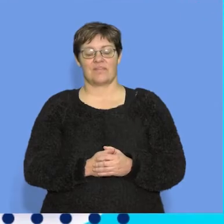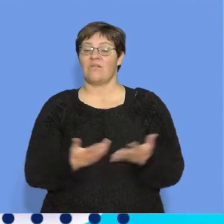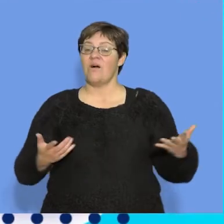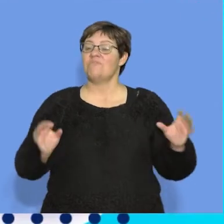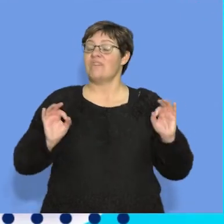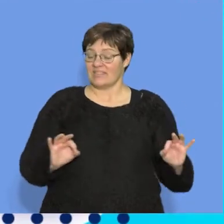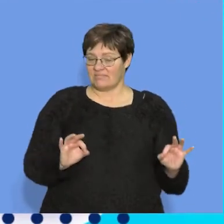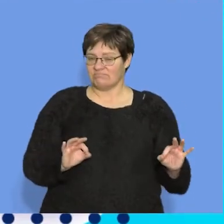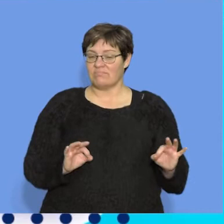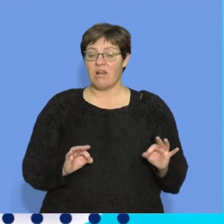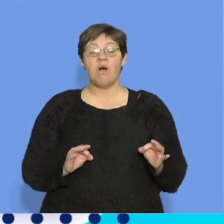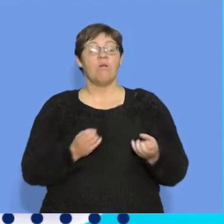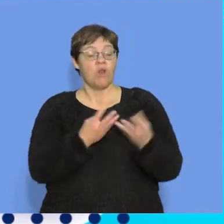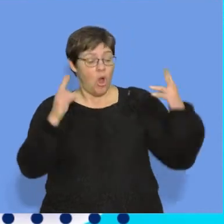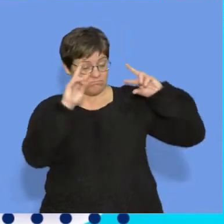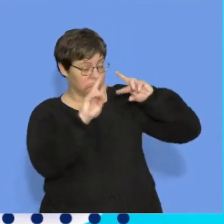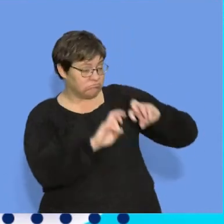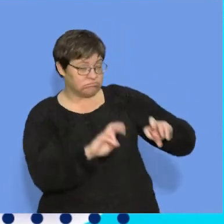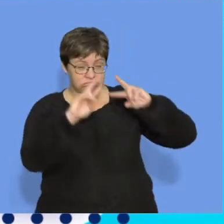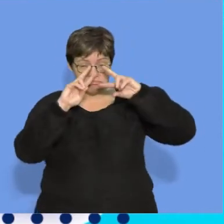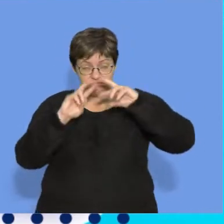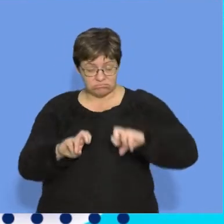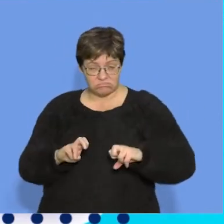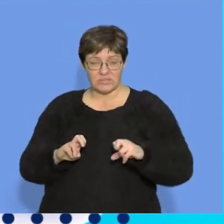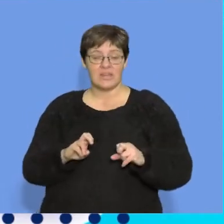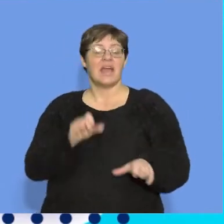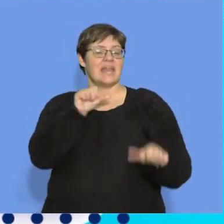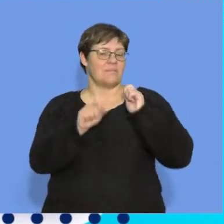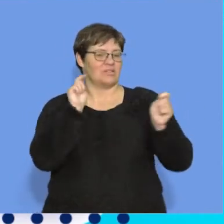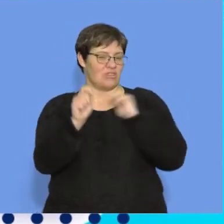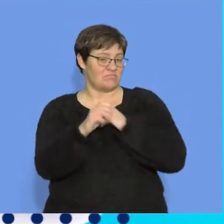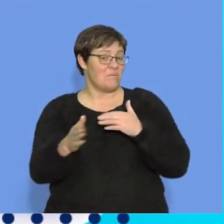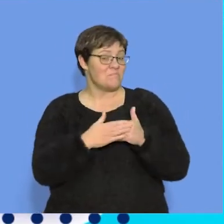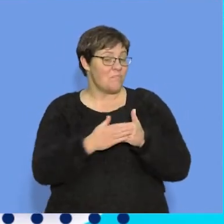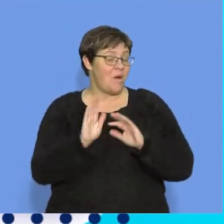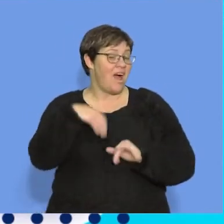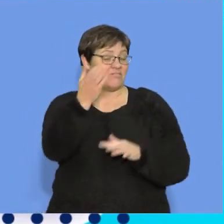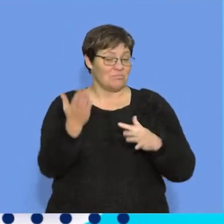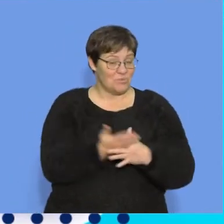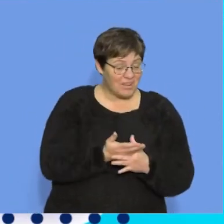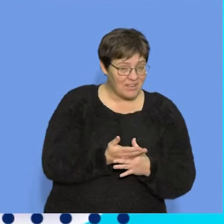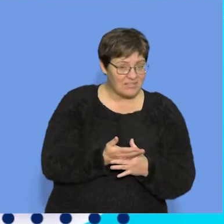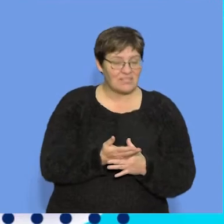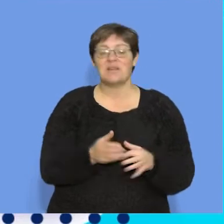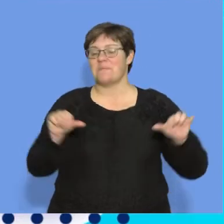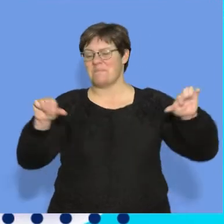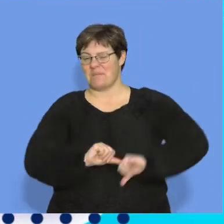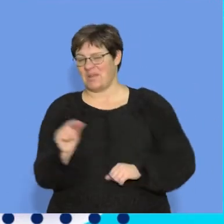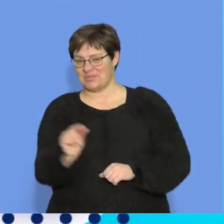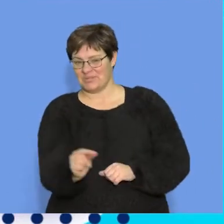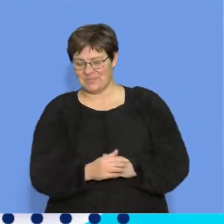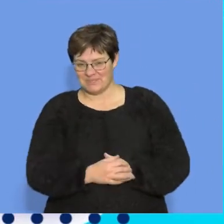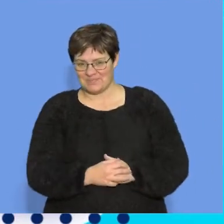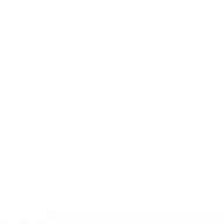Right, we've done quite a lot of exploration of chemical change, but there's more to come. So take a quick break, and we'll be back straight after the